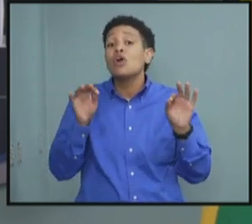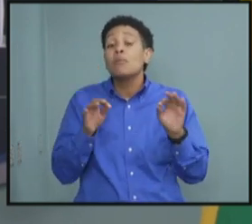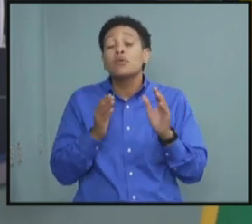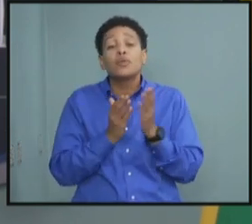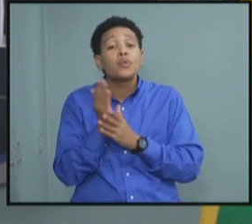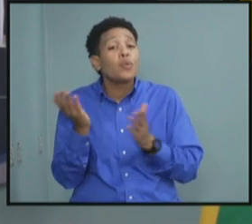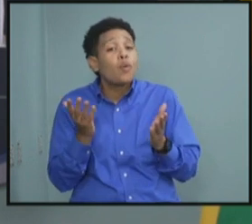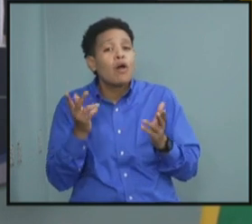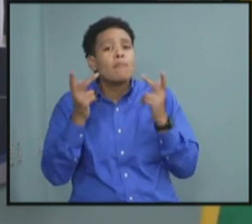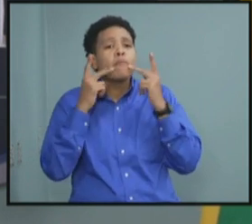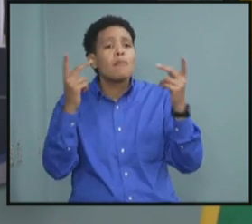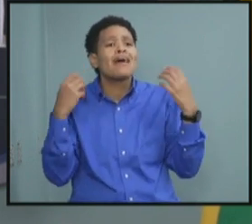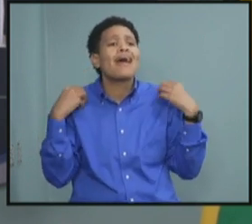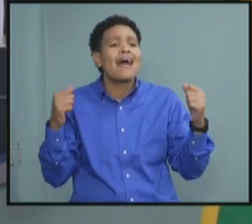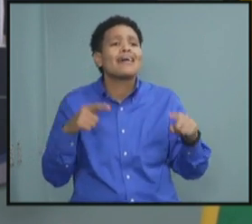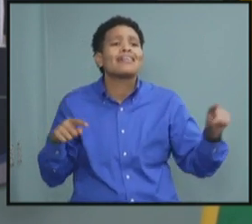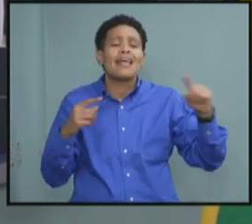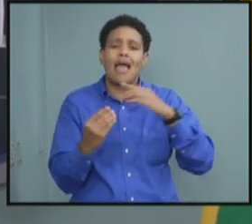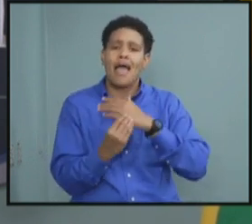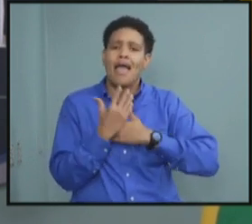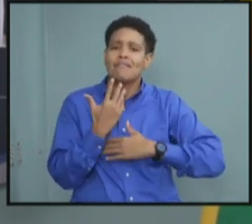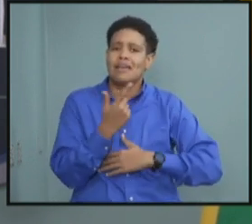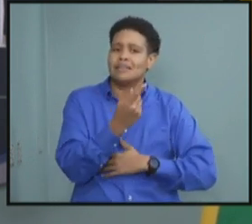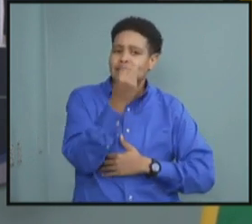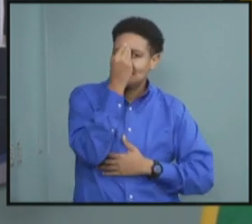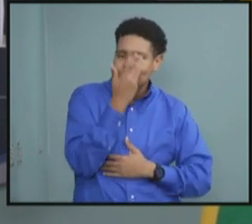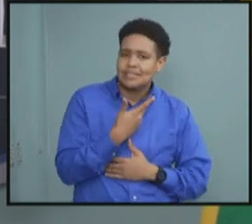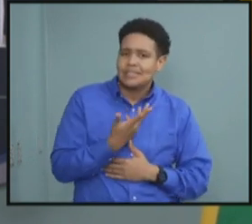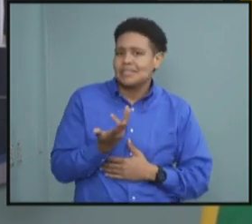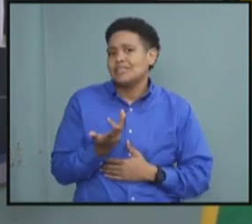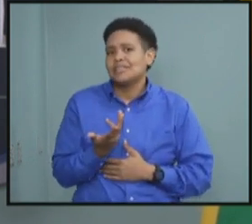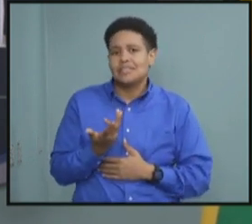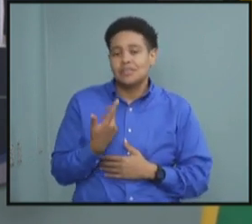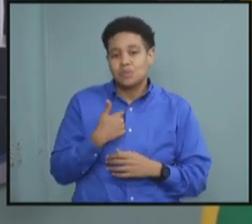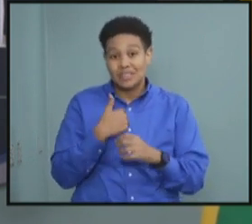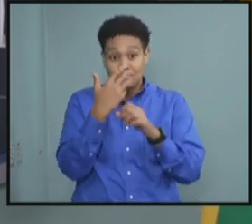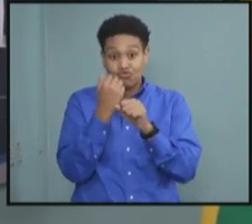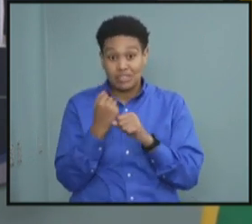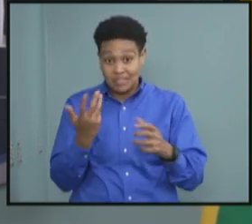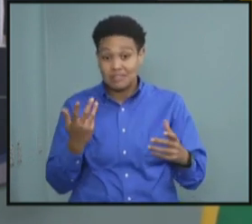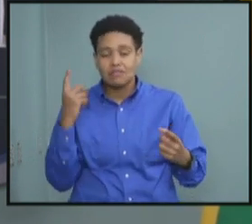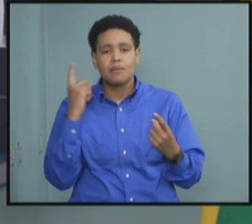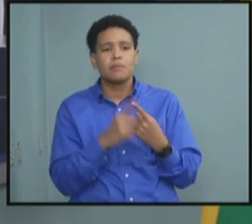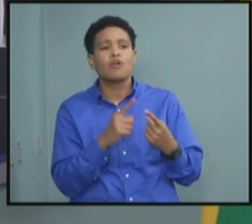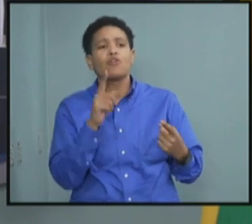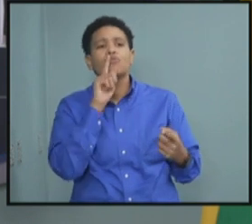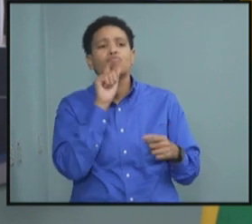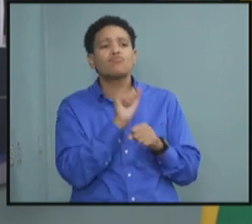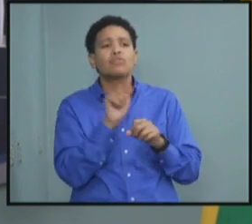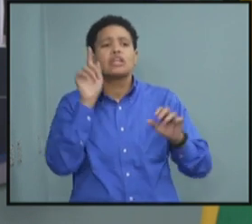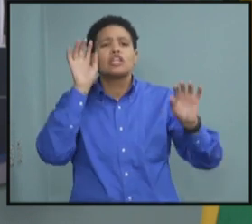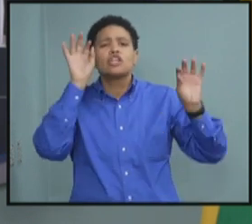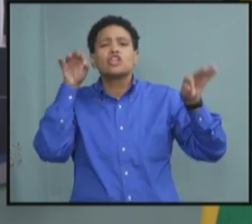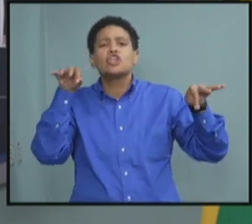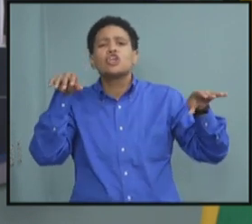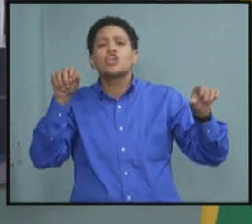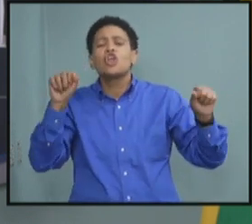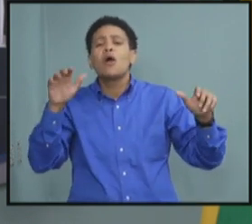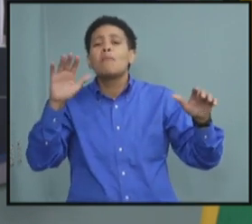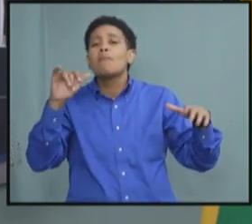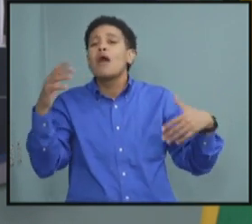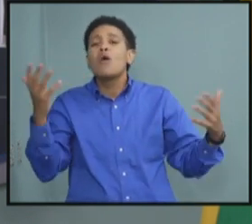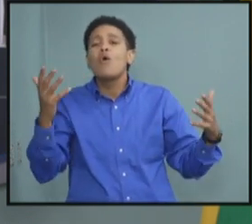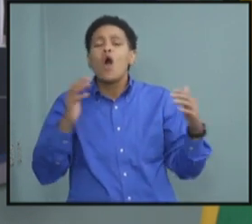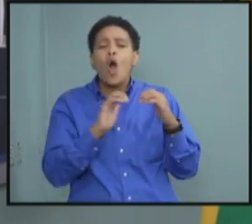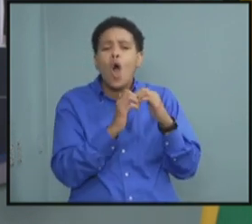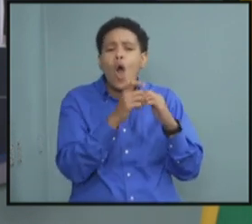the public health advice that we get, and it is determined by